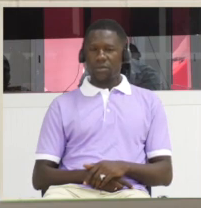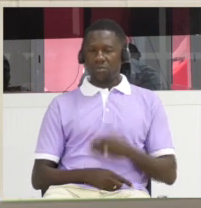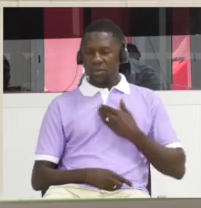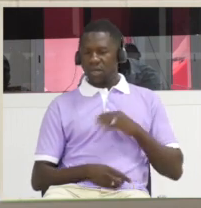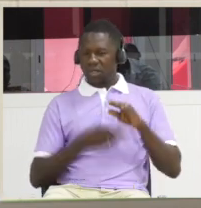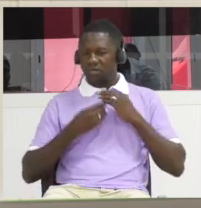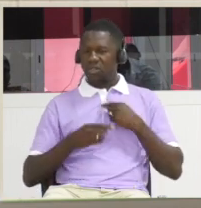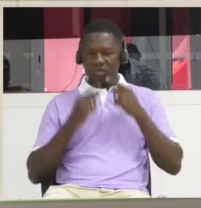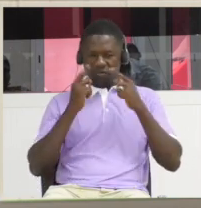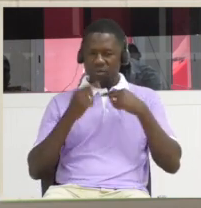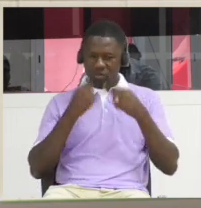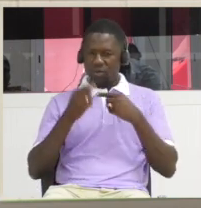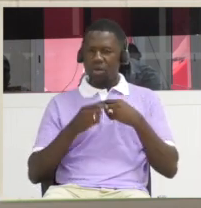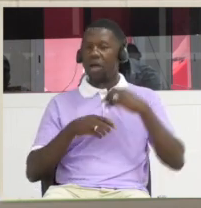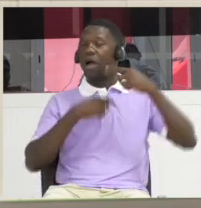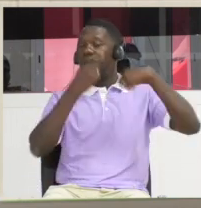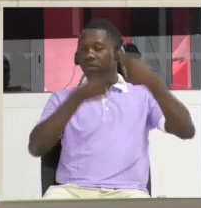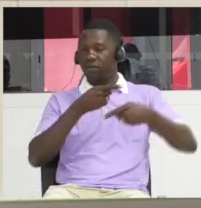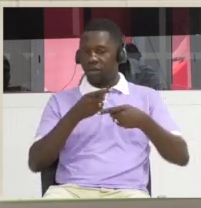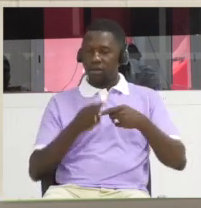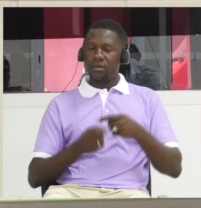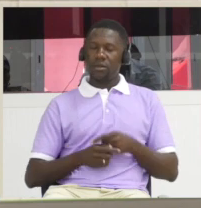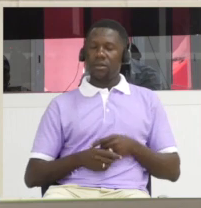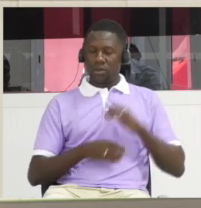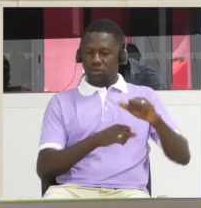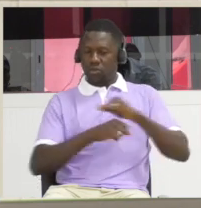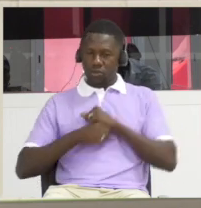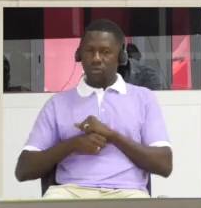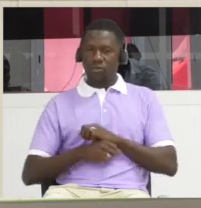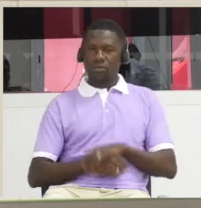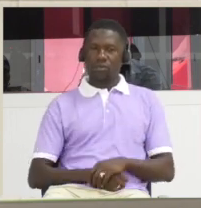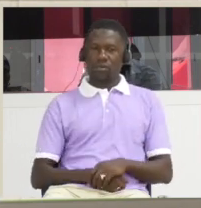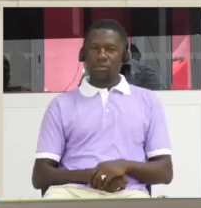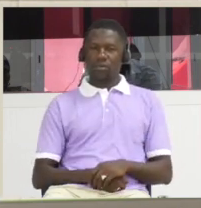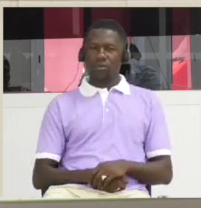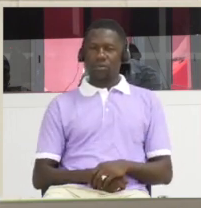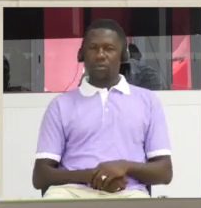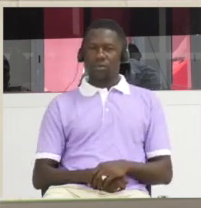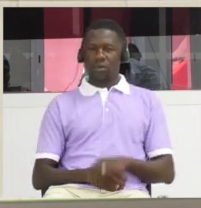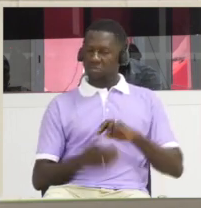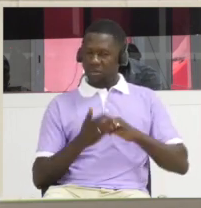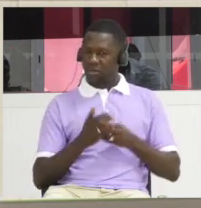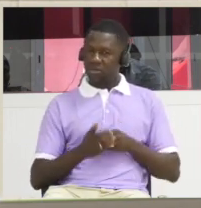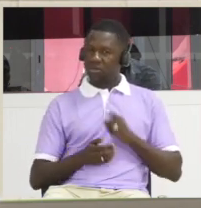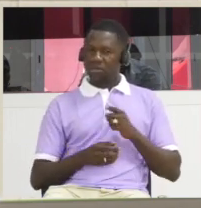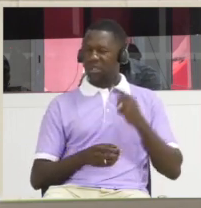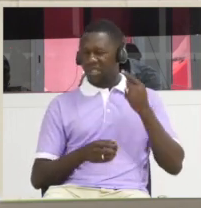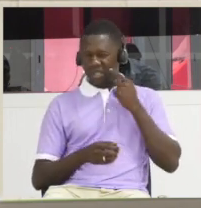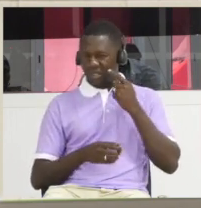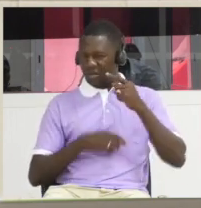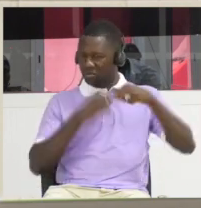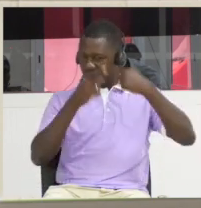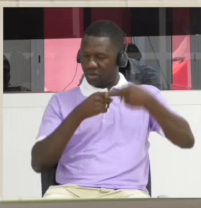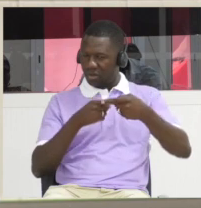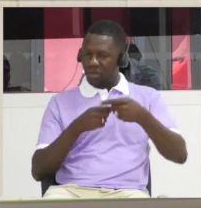maybe, you know, what, the following day, on the day of the coup or afterwards.